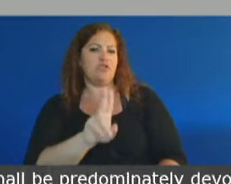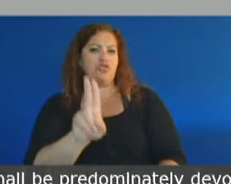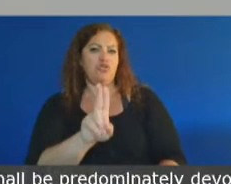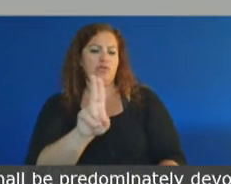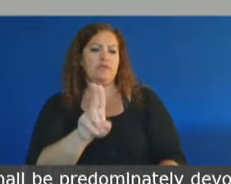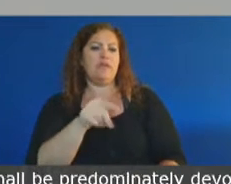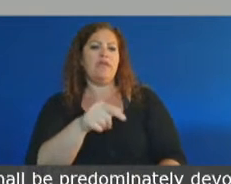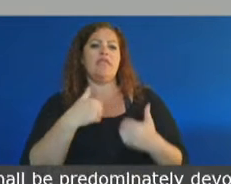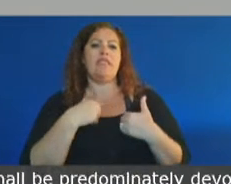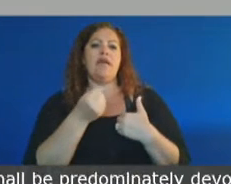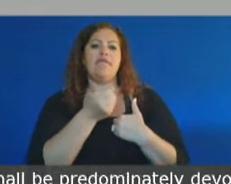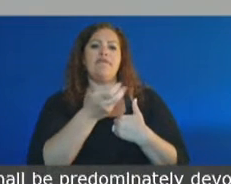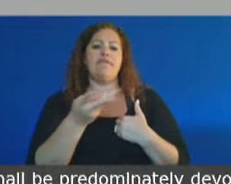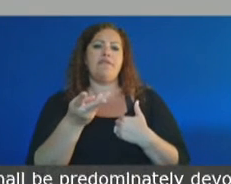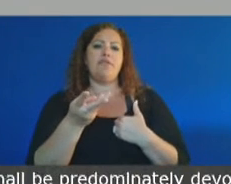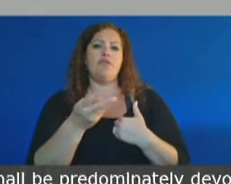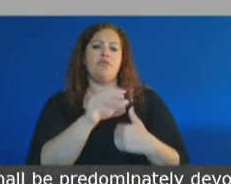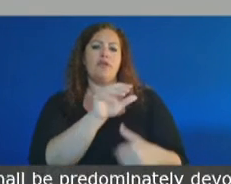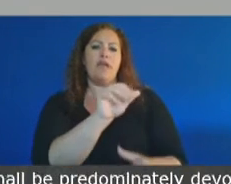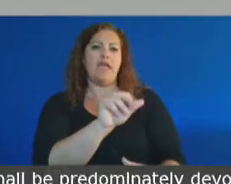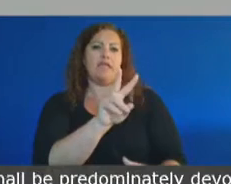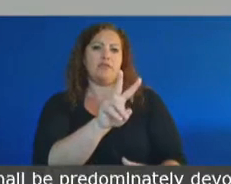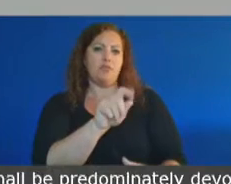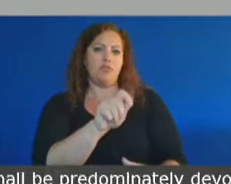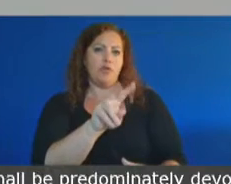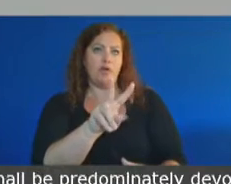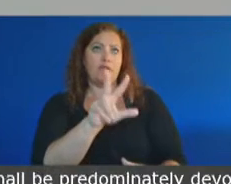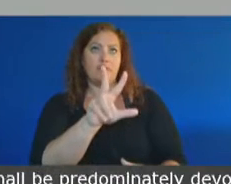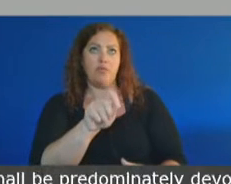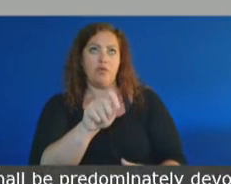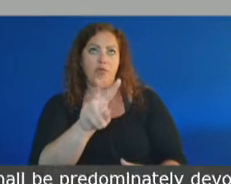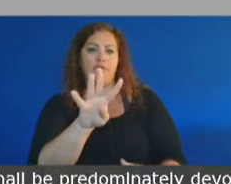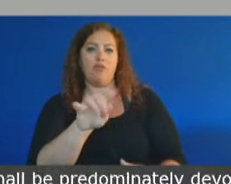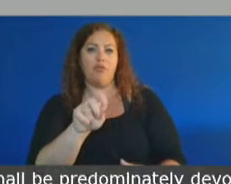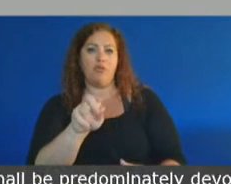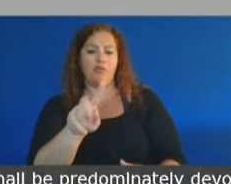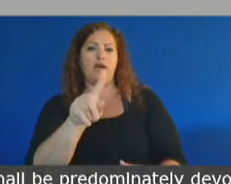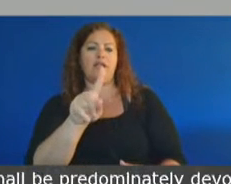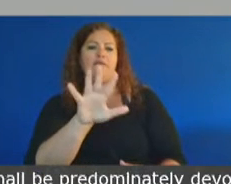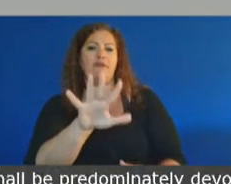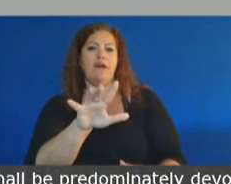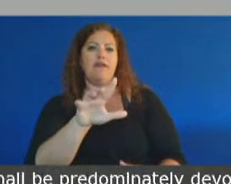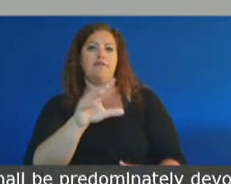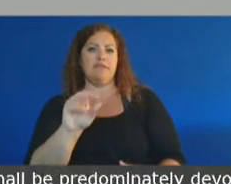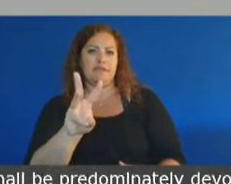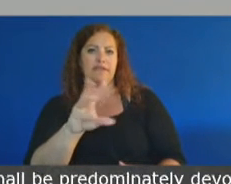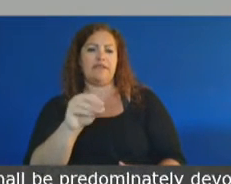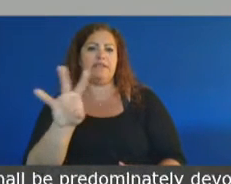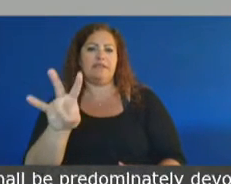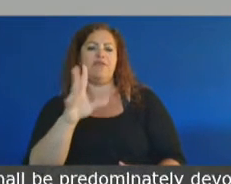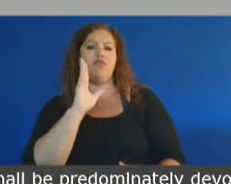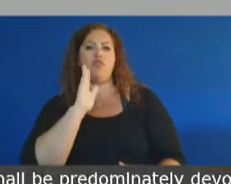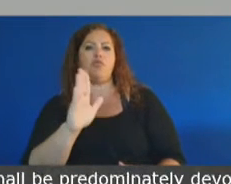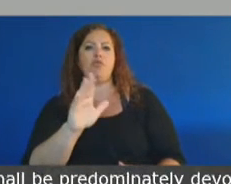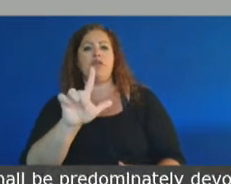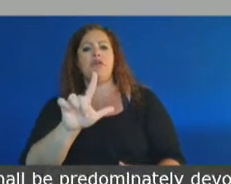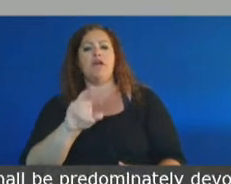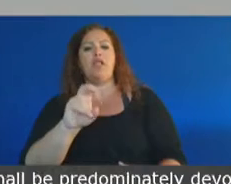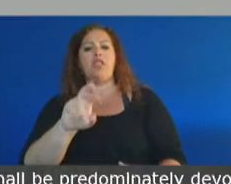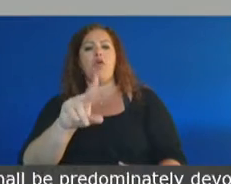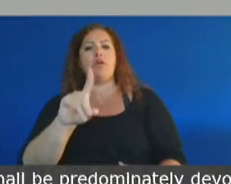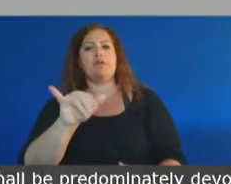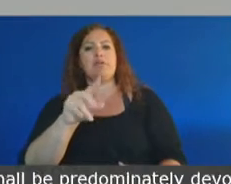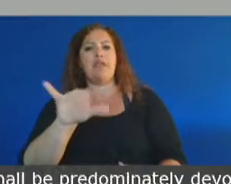a few area a 2.1 3.1 4.1 5 6 and 7 would all be lower density residential options so things like